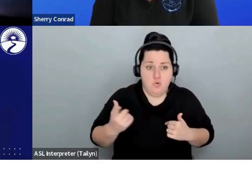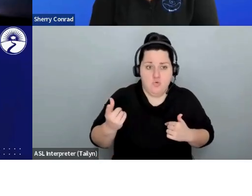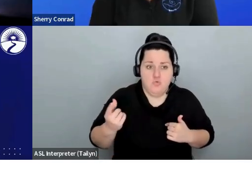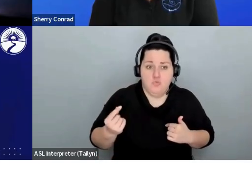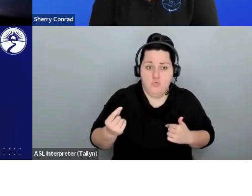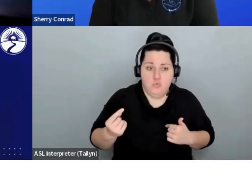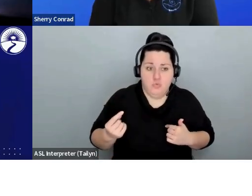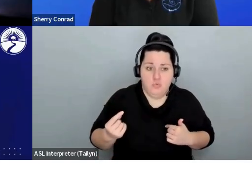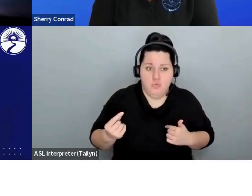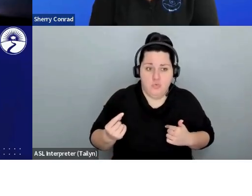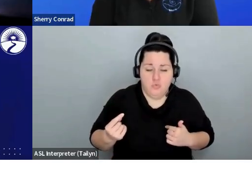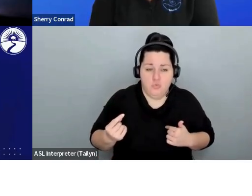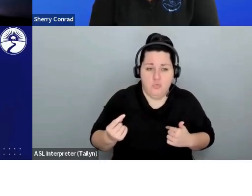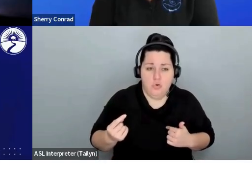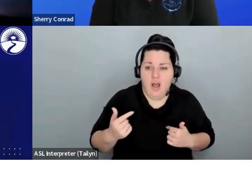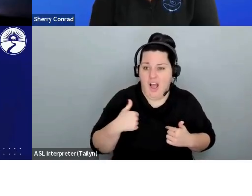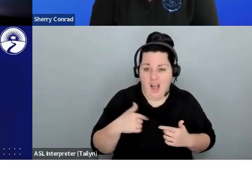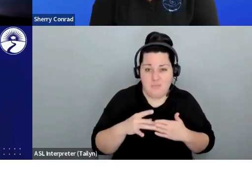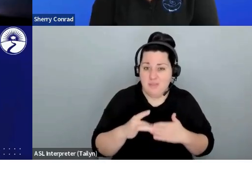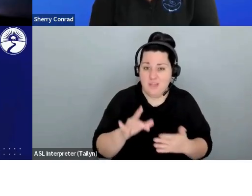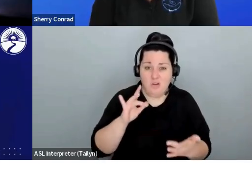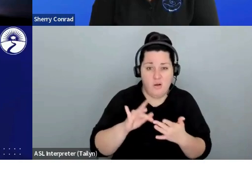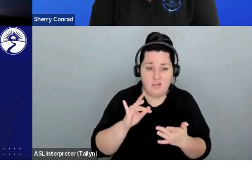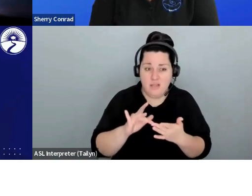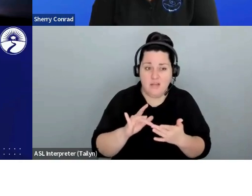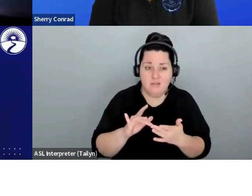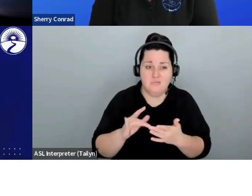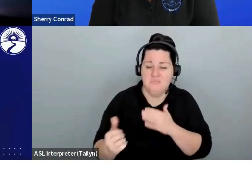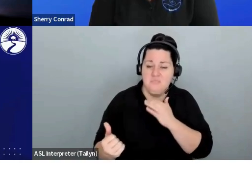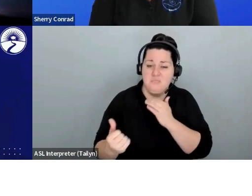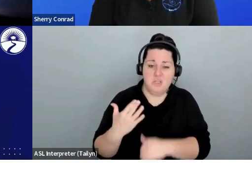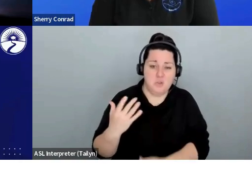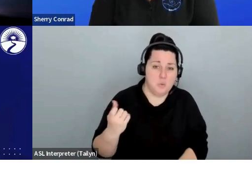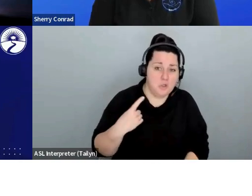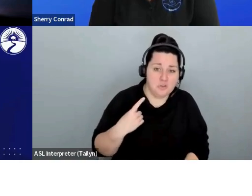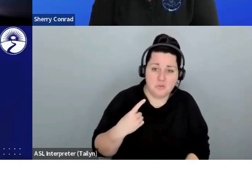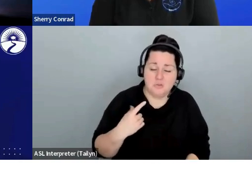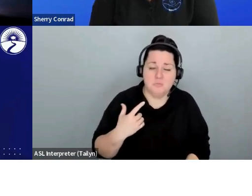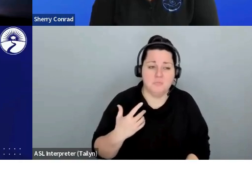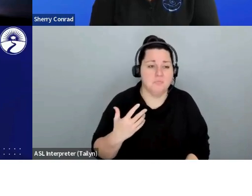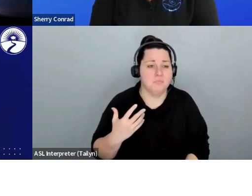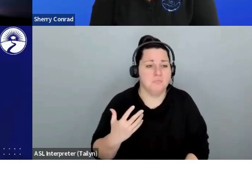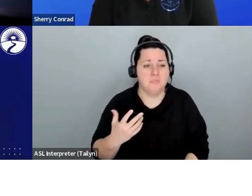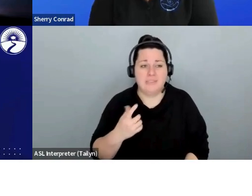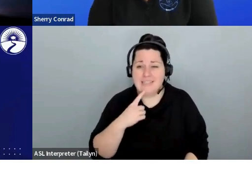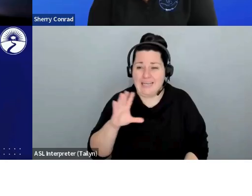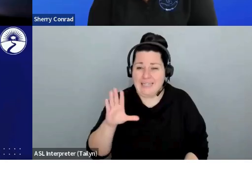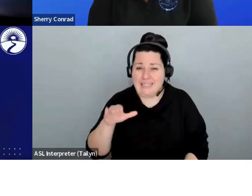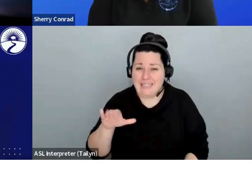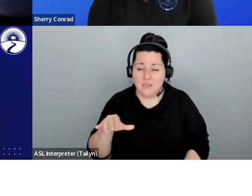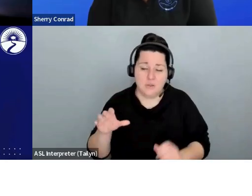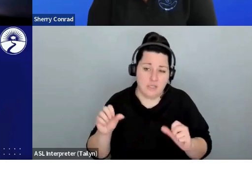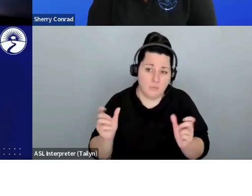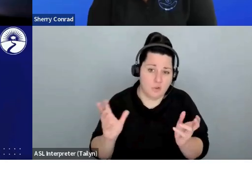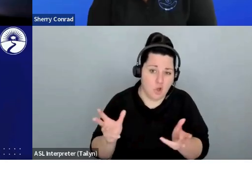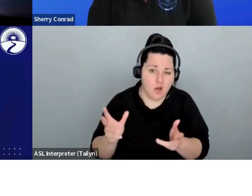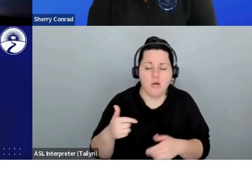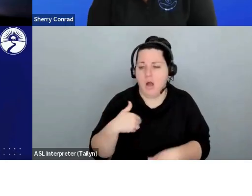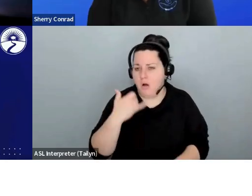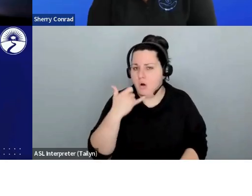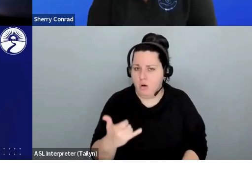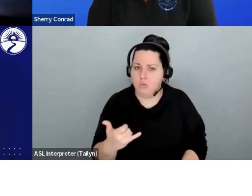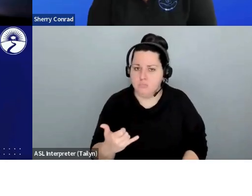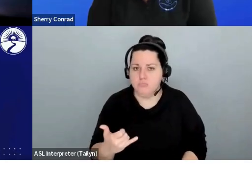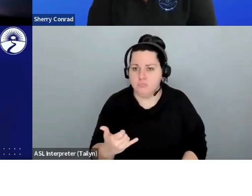do is, I'm the lead contact. You could send me a question or say, can we talk? And I will call you